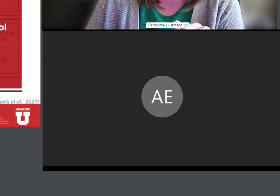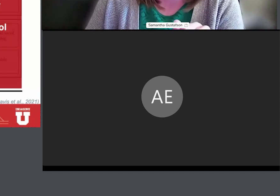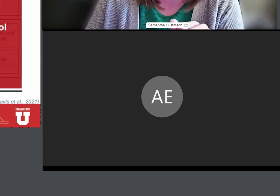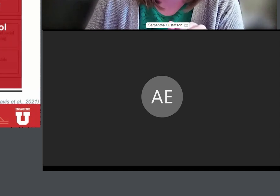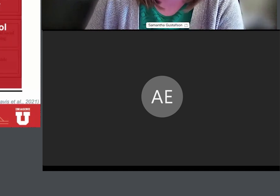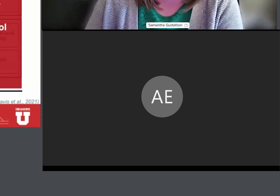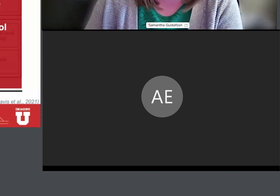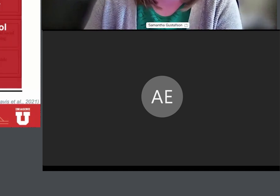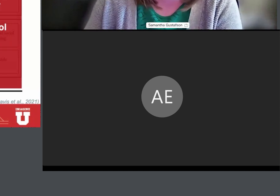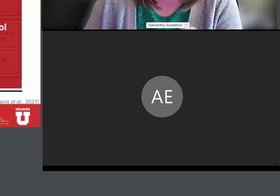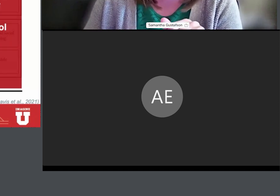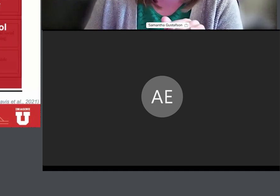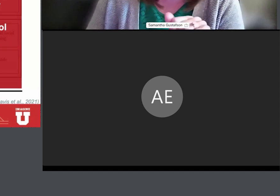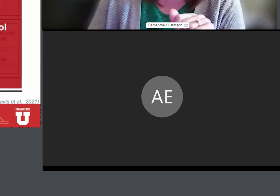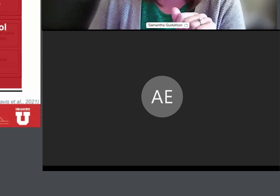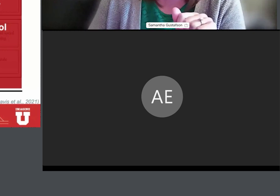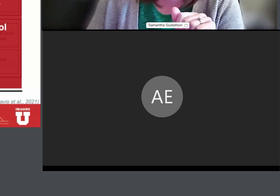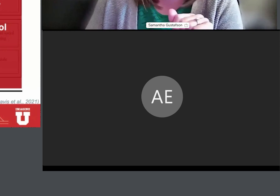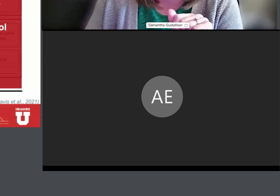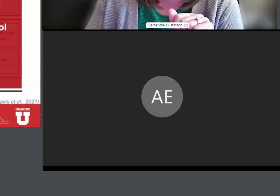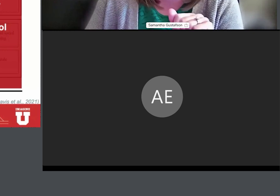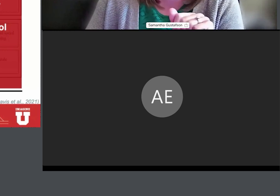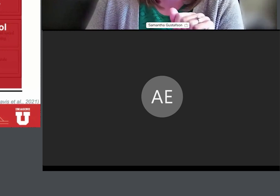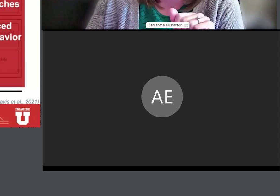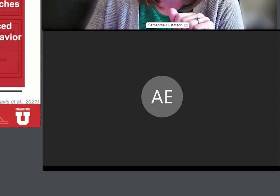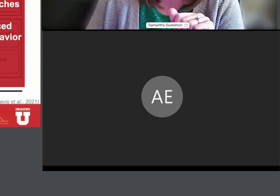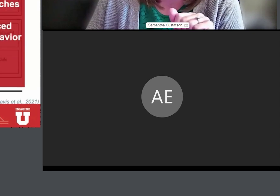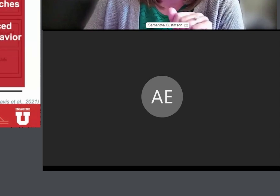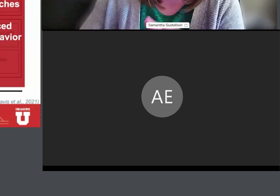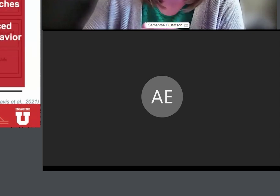today about whether or not the research agrees with that.